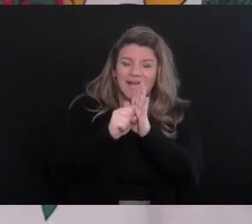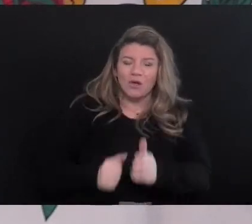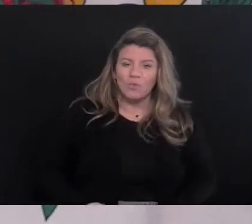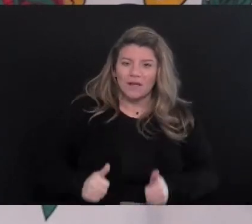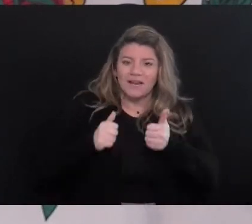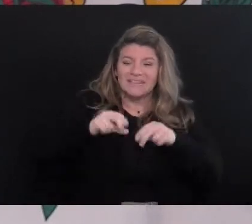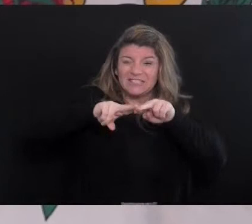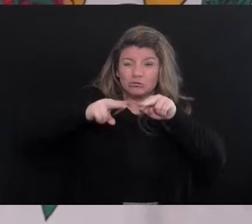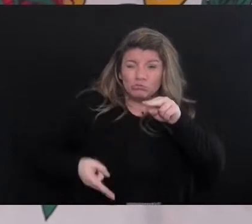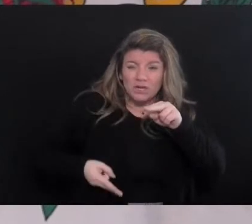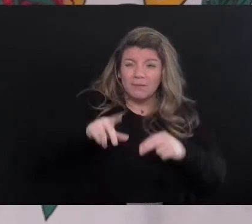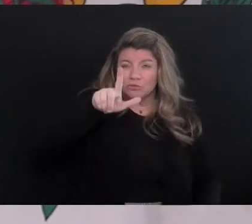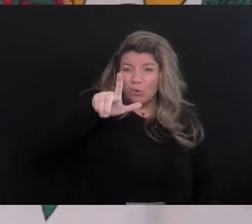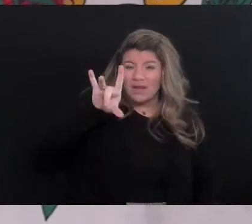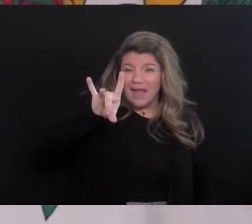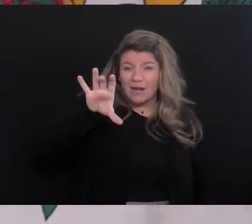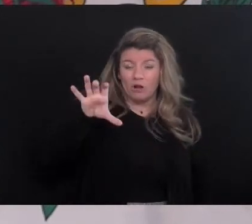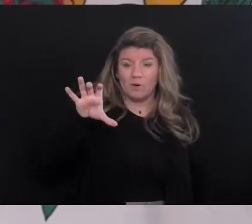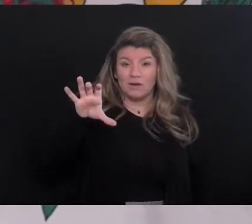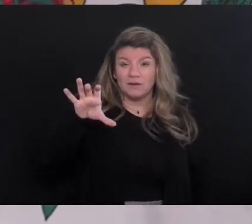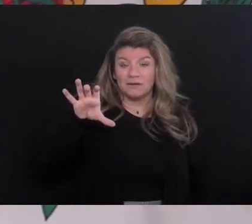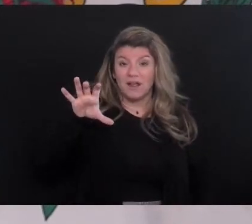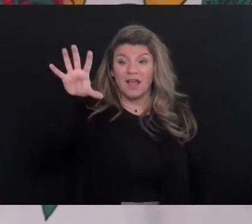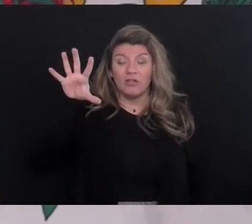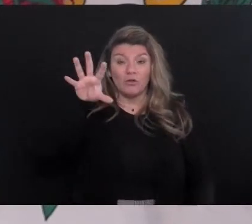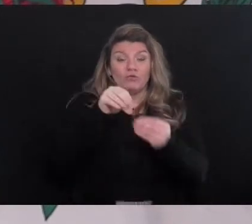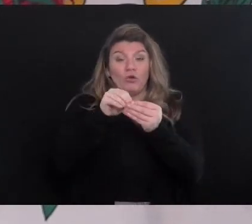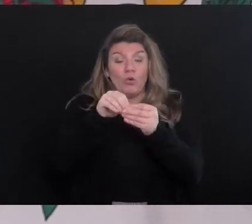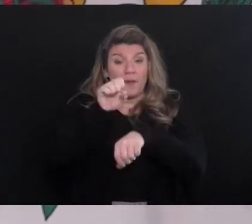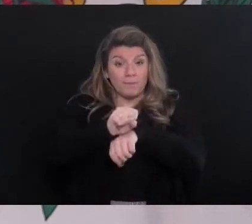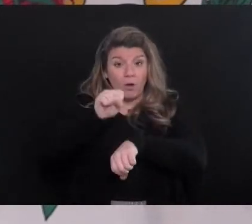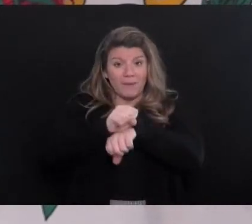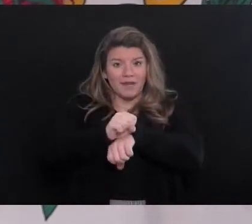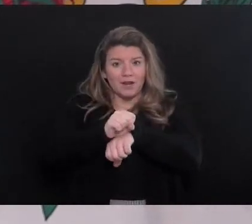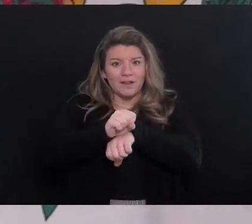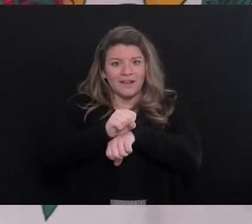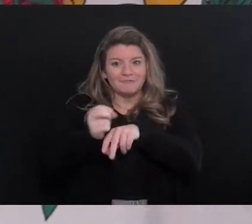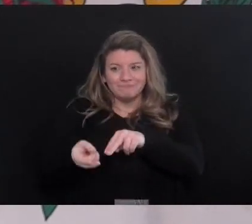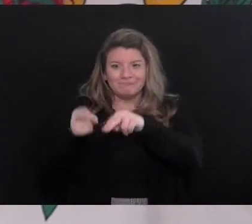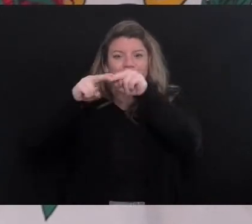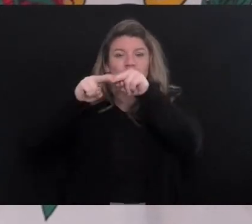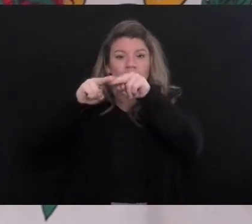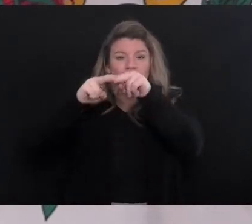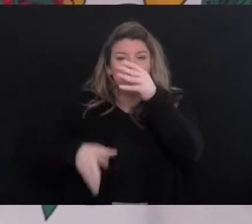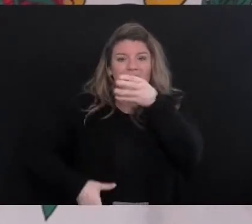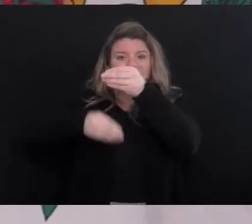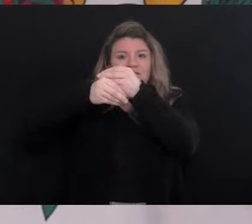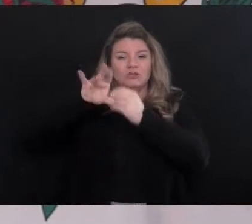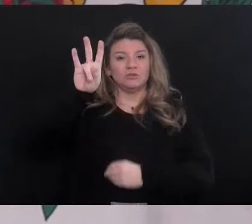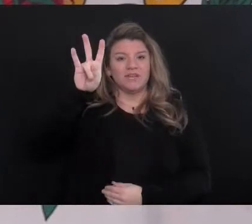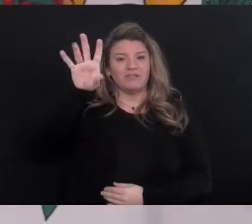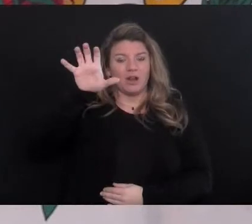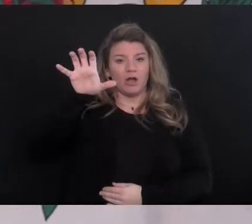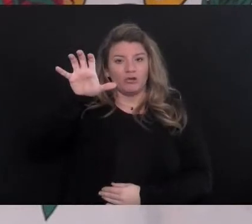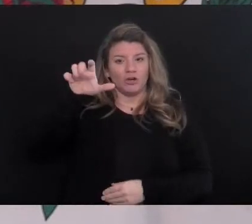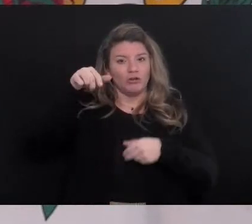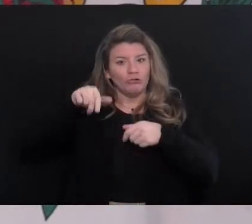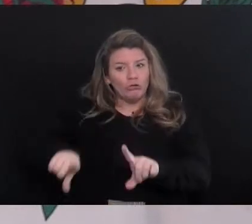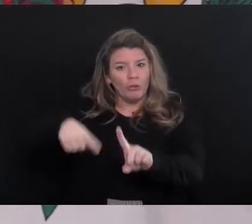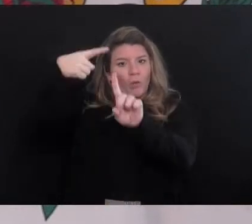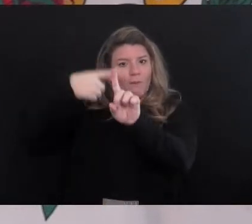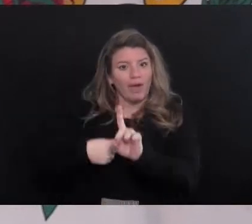by 2,800. The total employment grew an additional 1,700 over the last